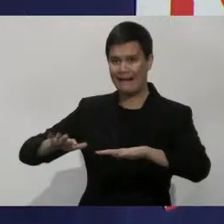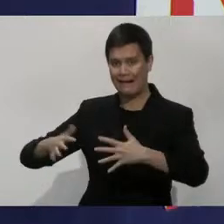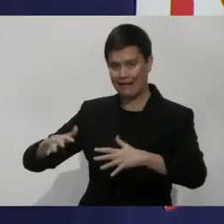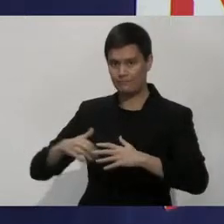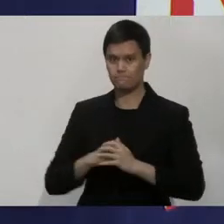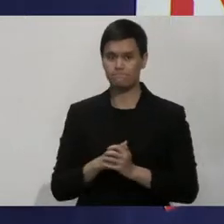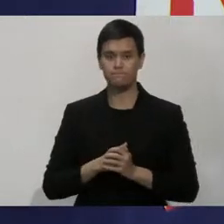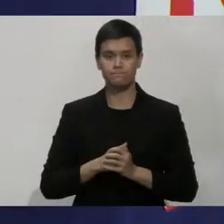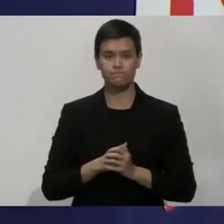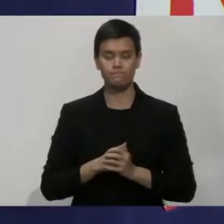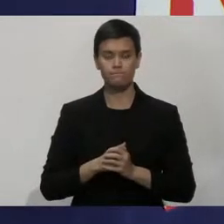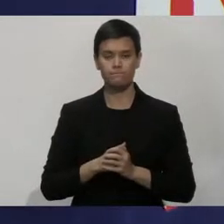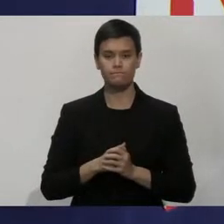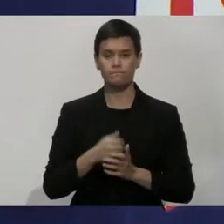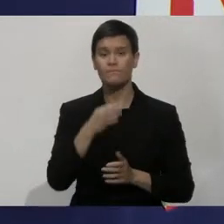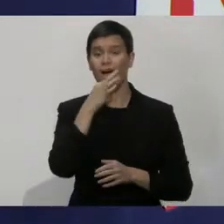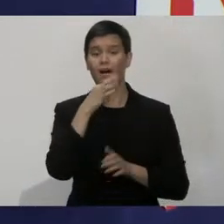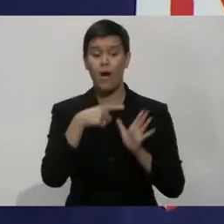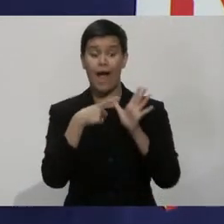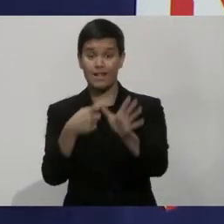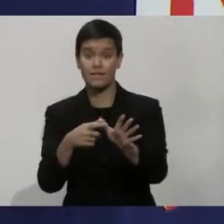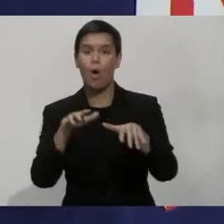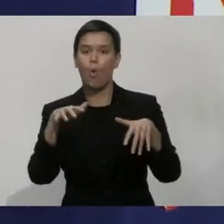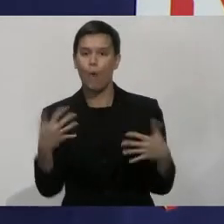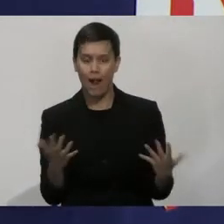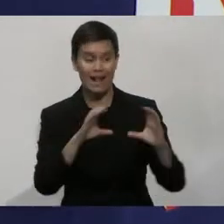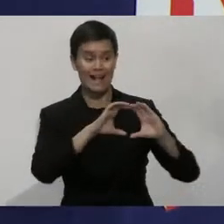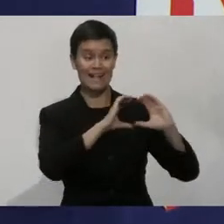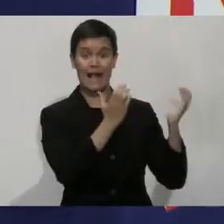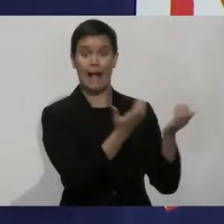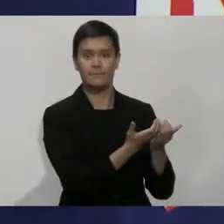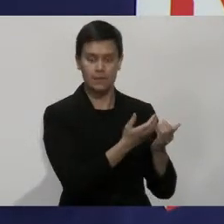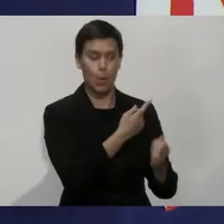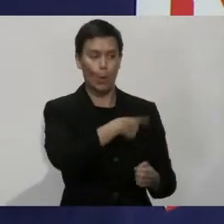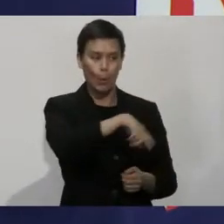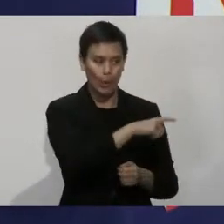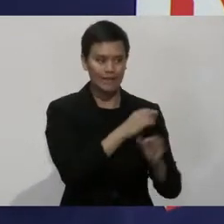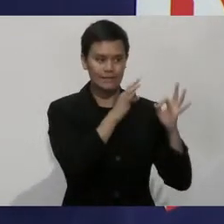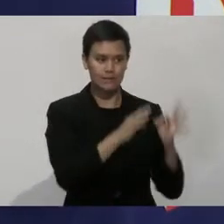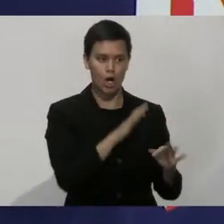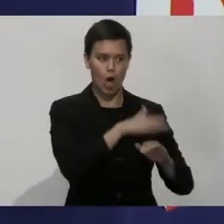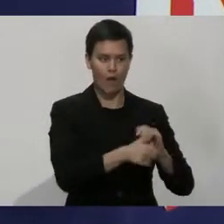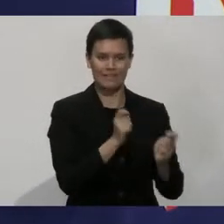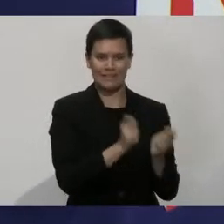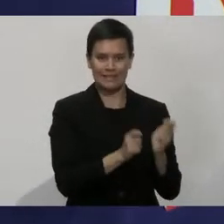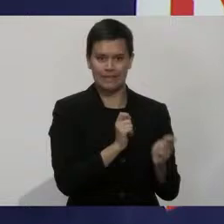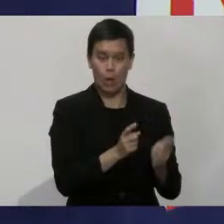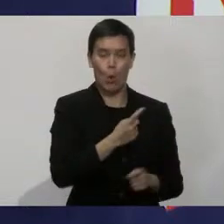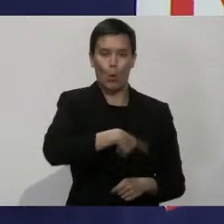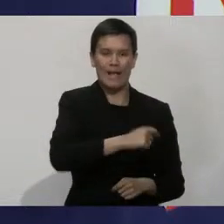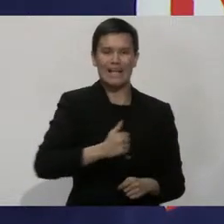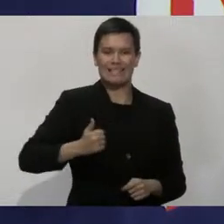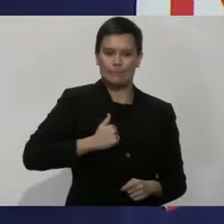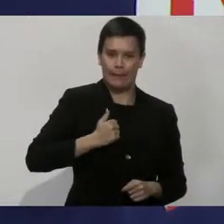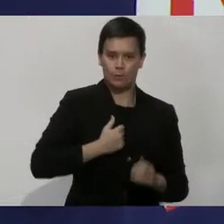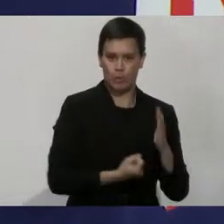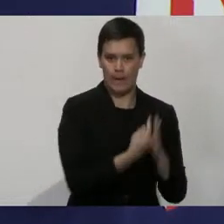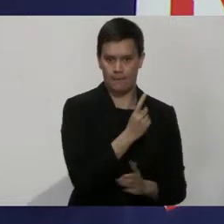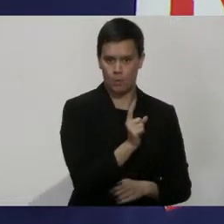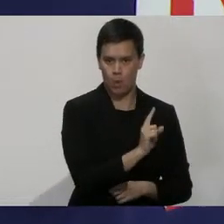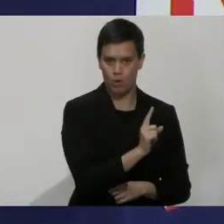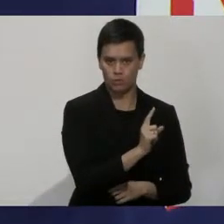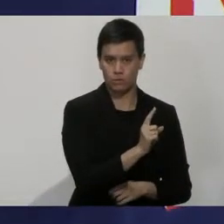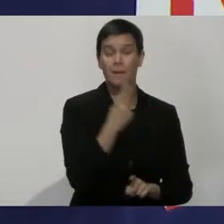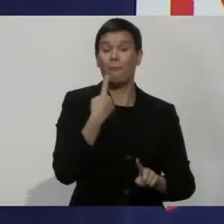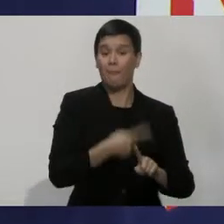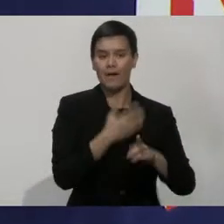supplied to Cabinet. The Cabinet made decisions around what our testing expectations were. The Director-General and others, we have been working with the